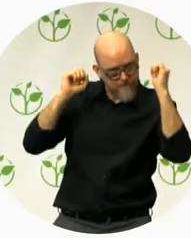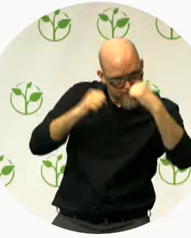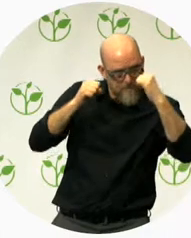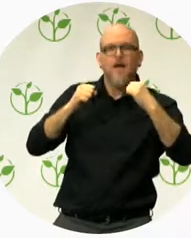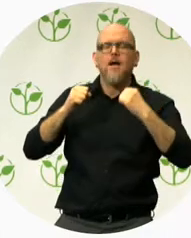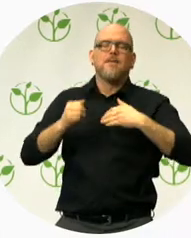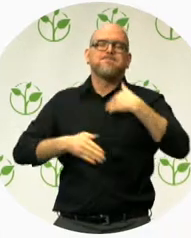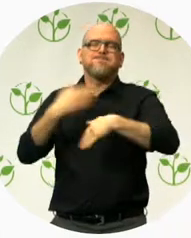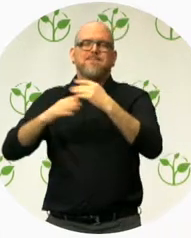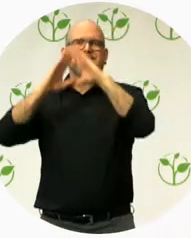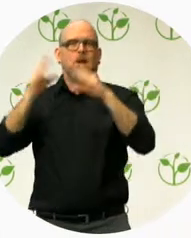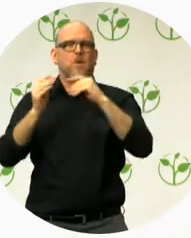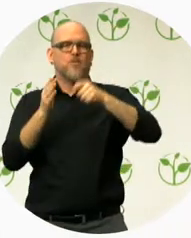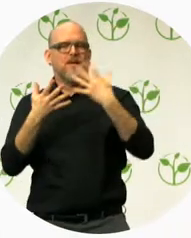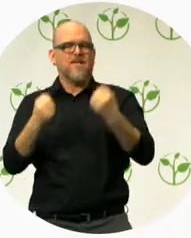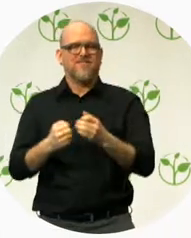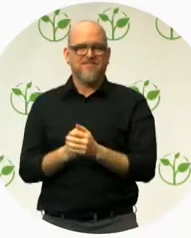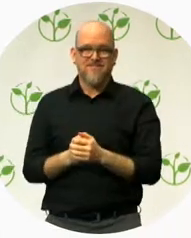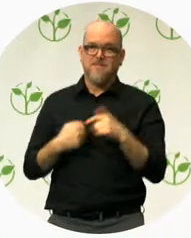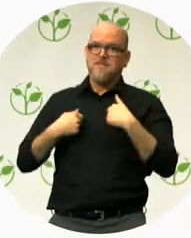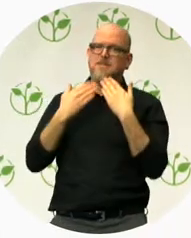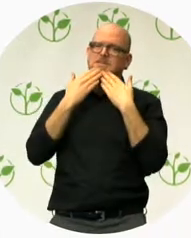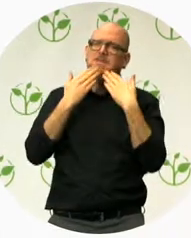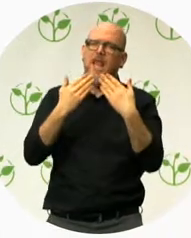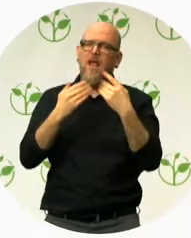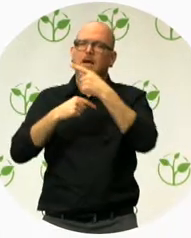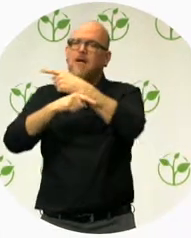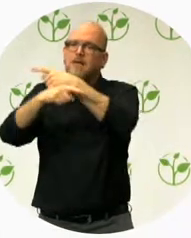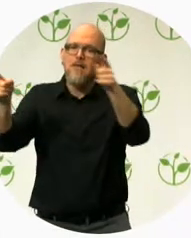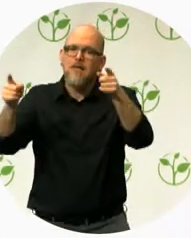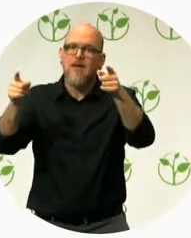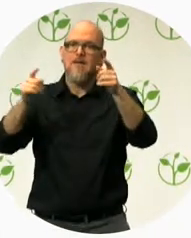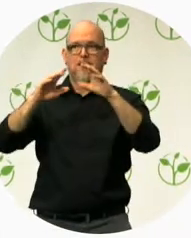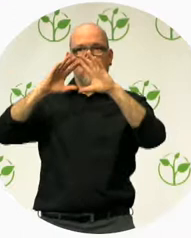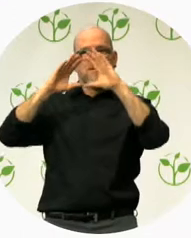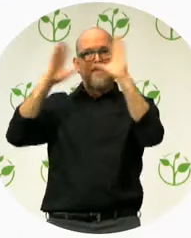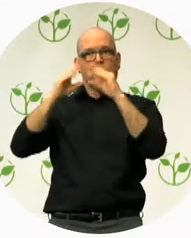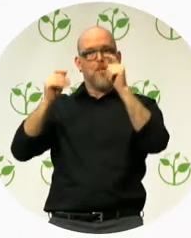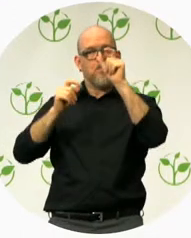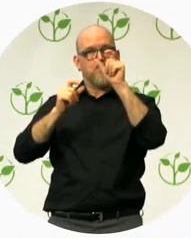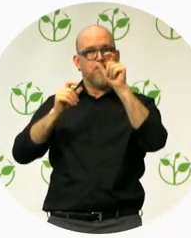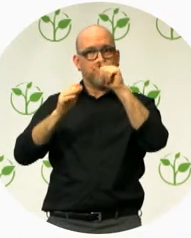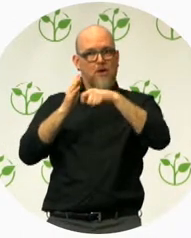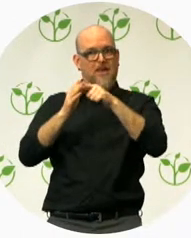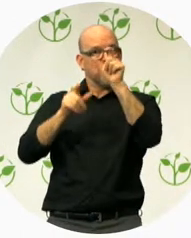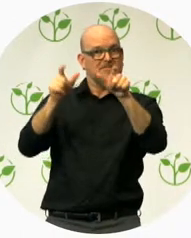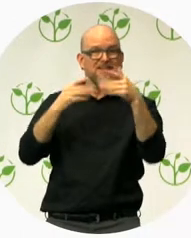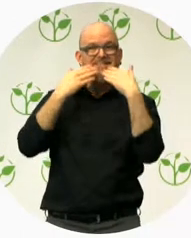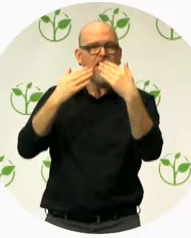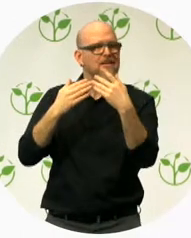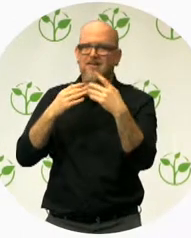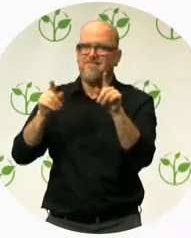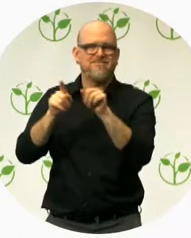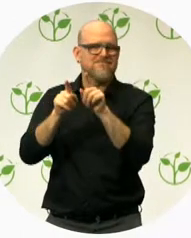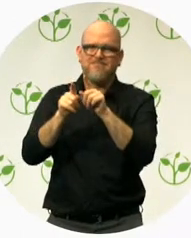only for being part of the Global Zero Project Network, but also for your